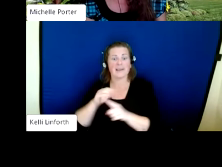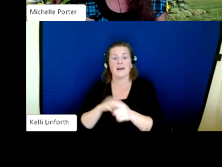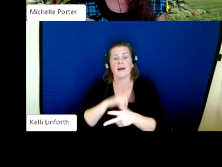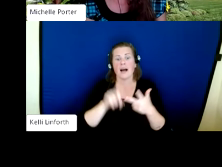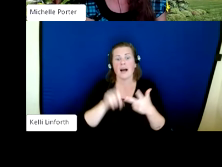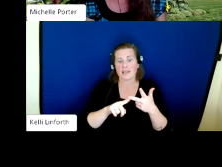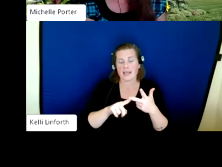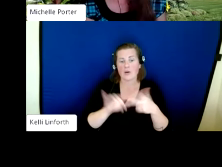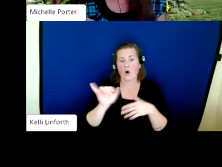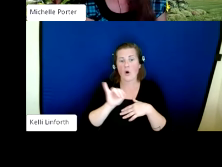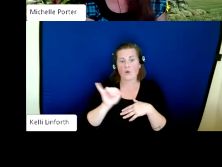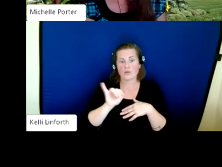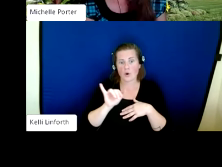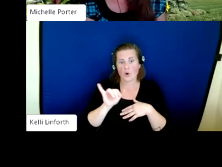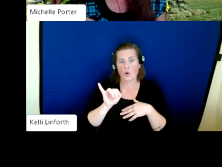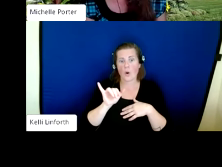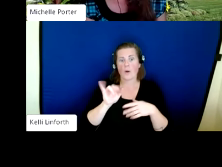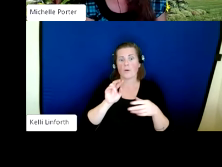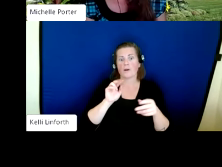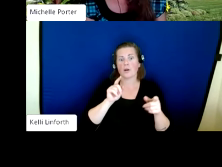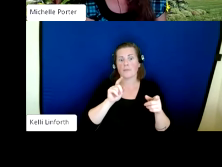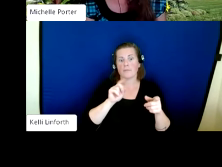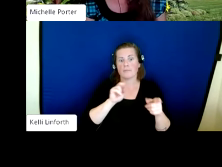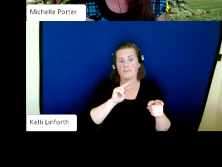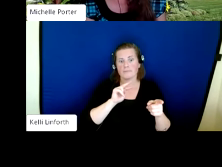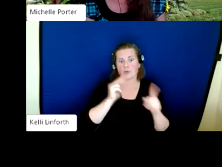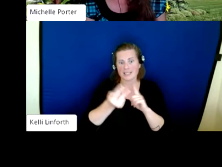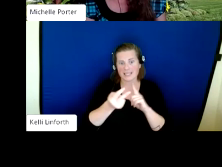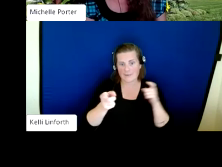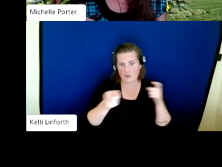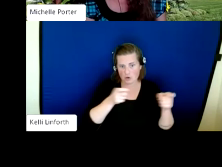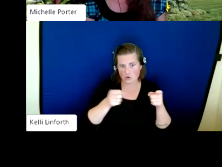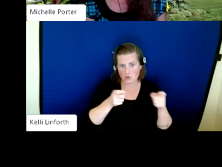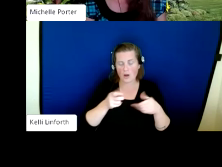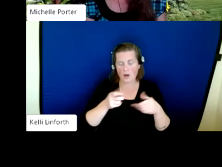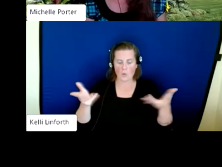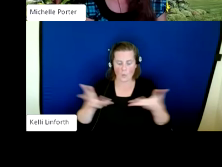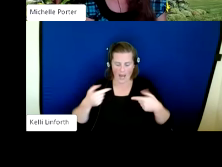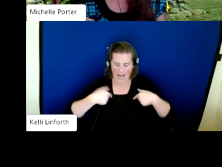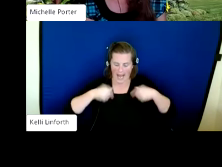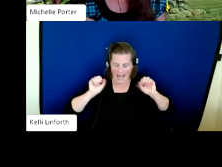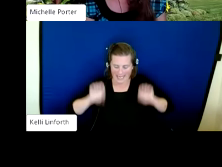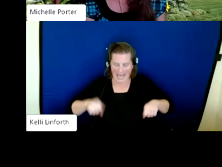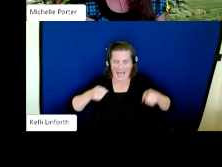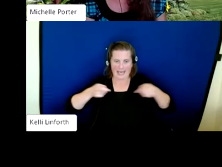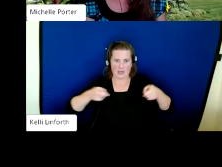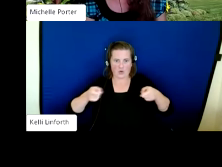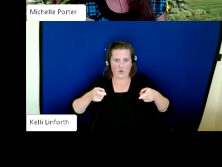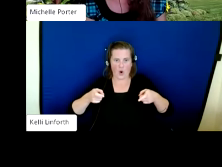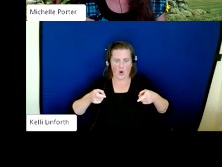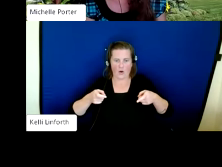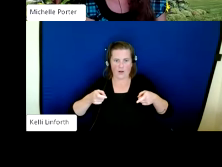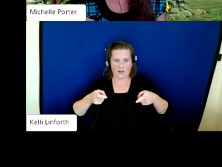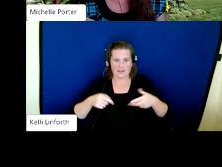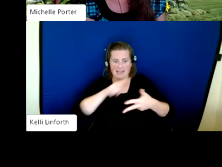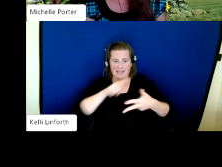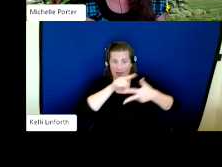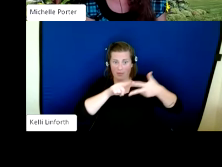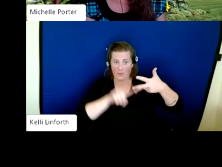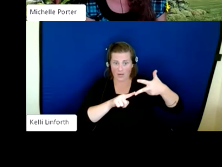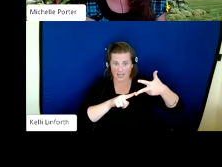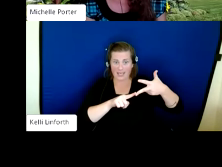perceived control. So knowing what you're in control of, these all help to explain